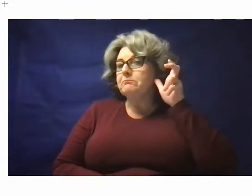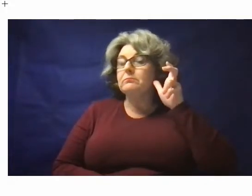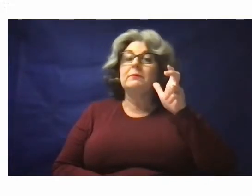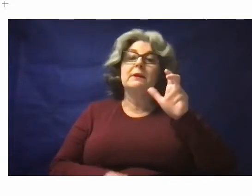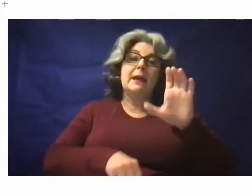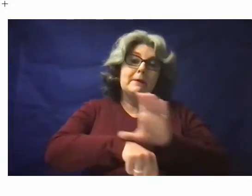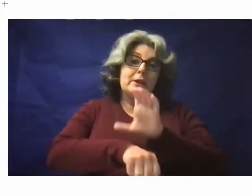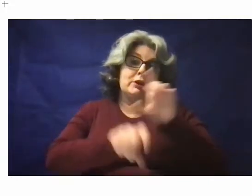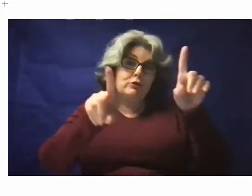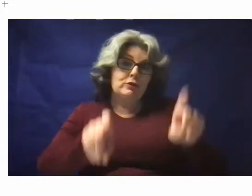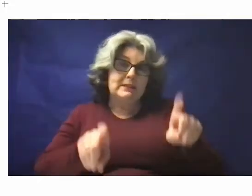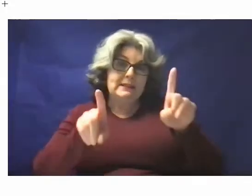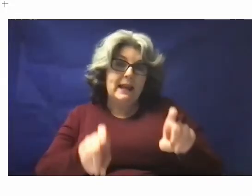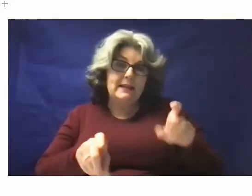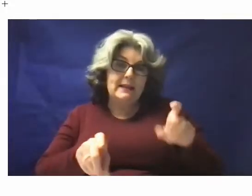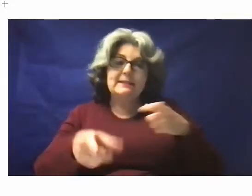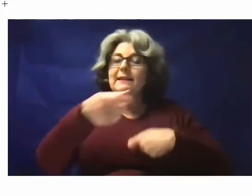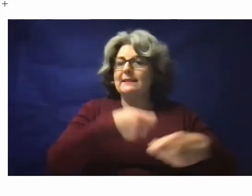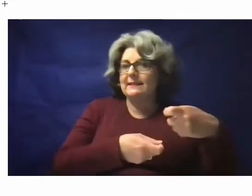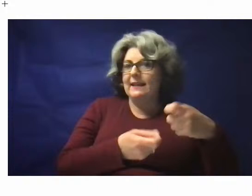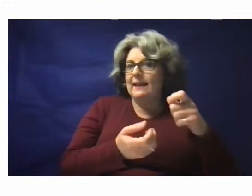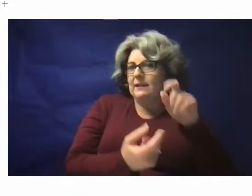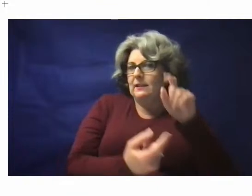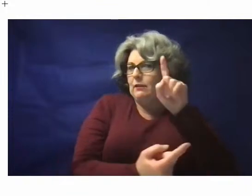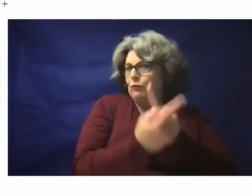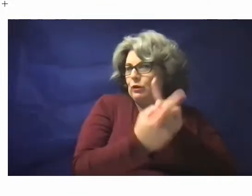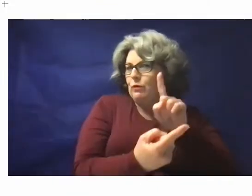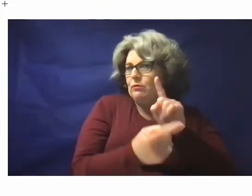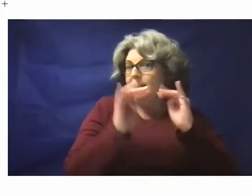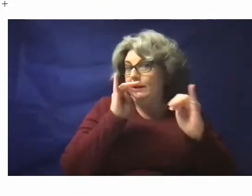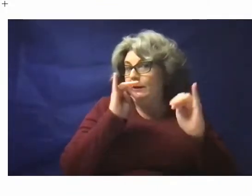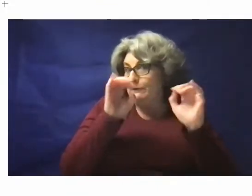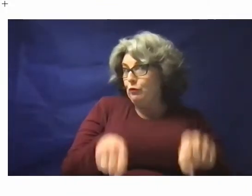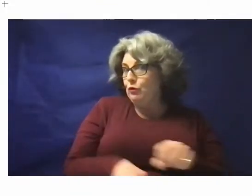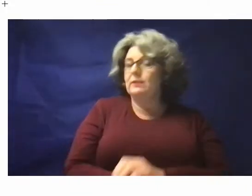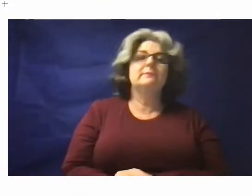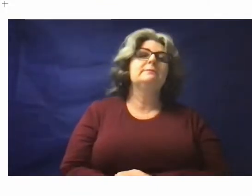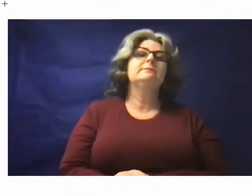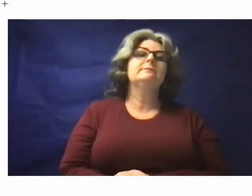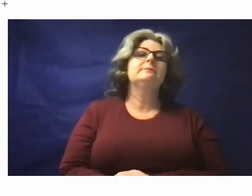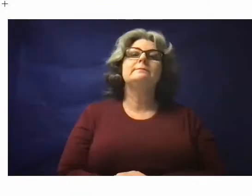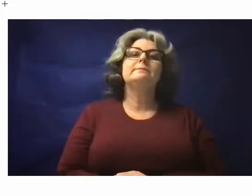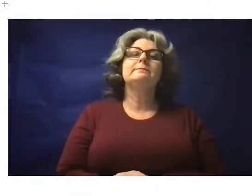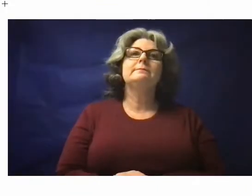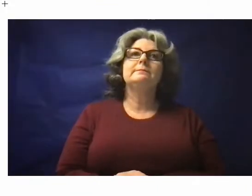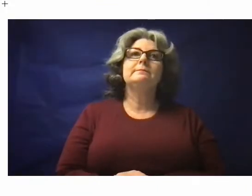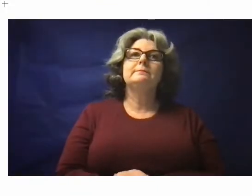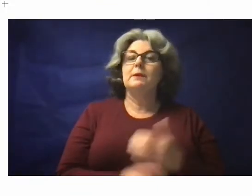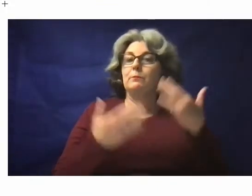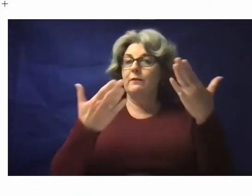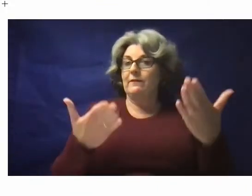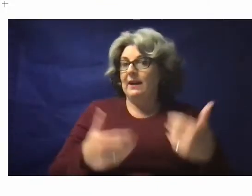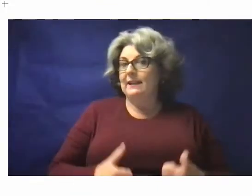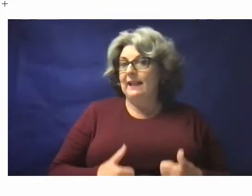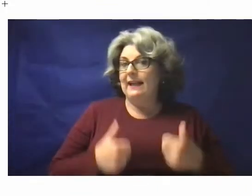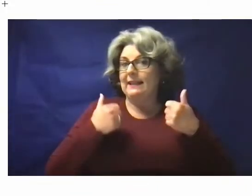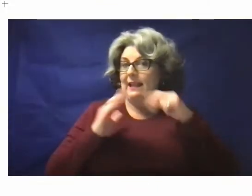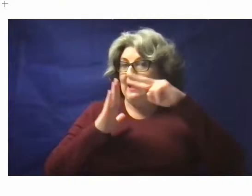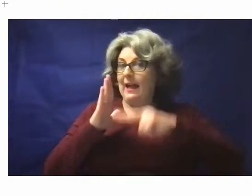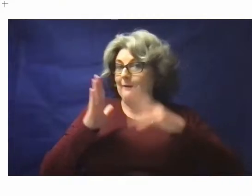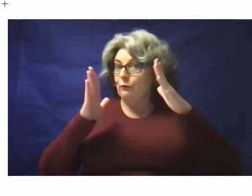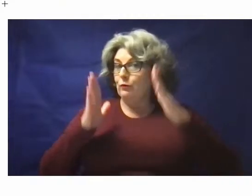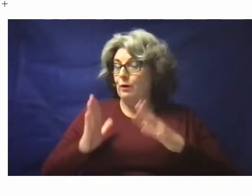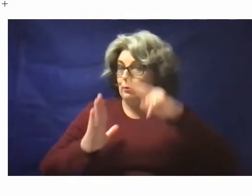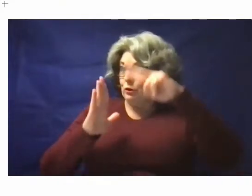instead of one-on-one interview. We can provide a live reader, someone who reads the